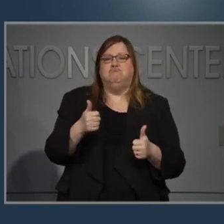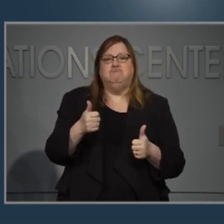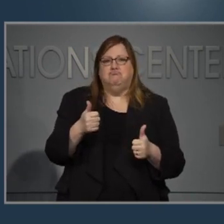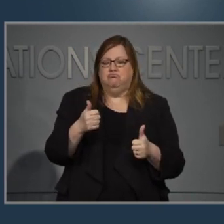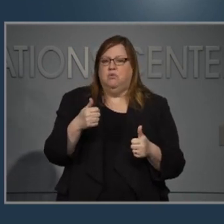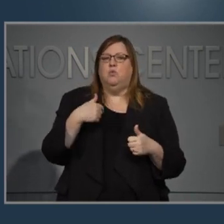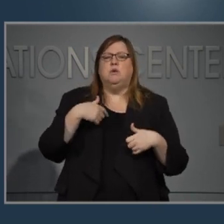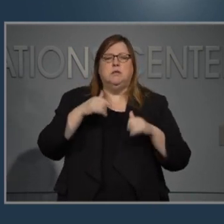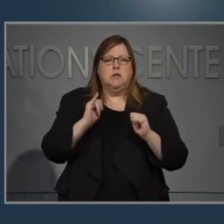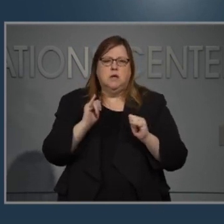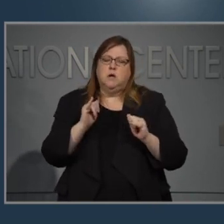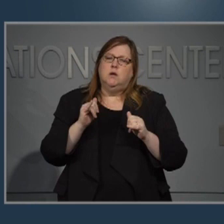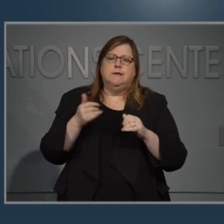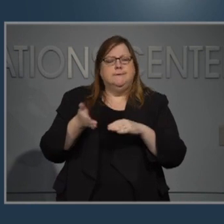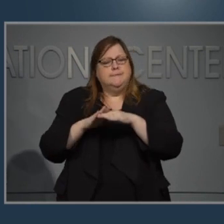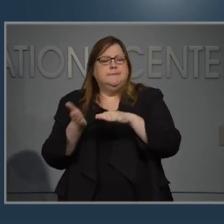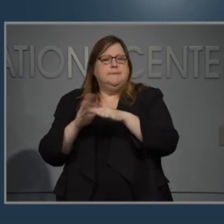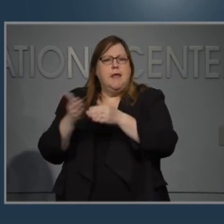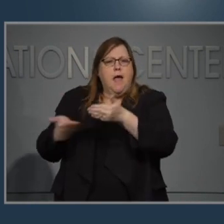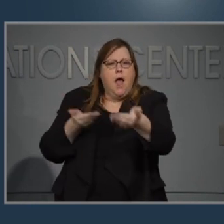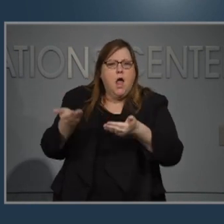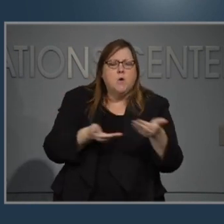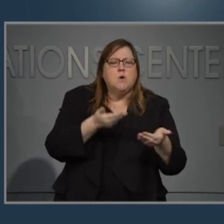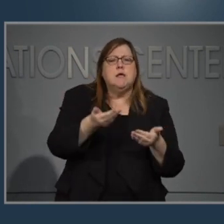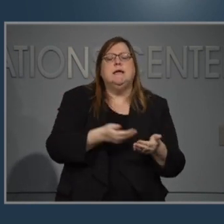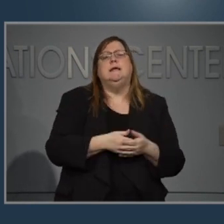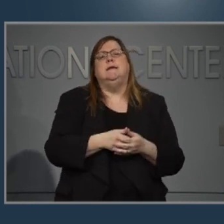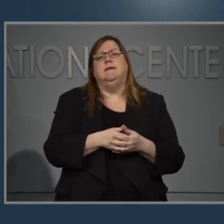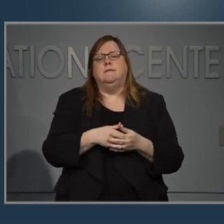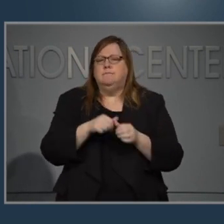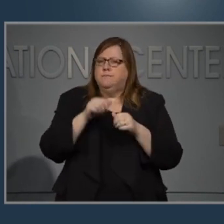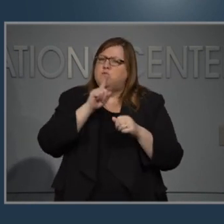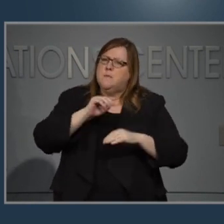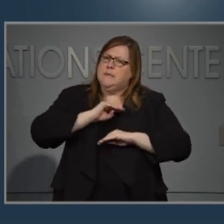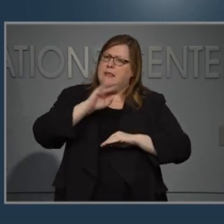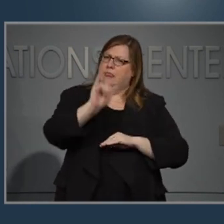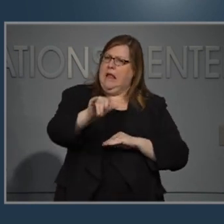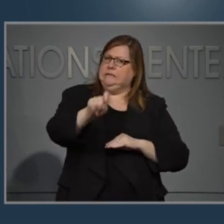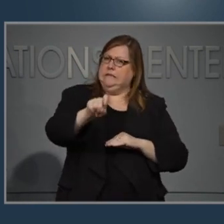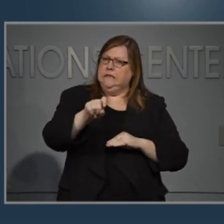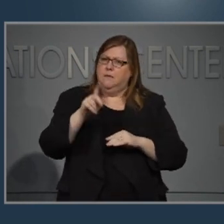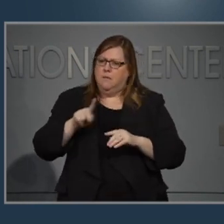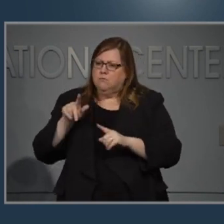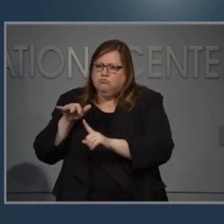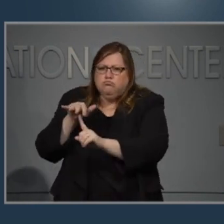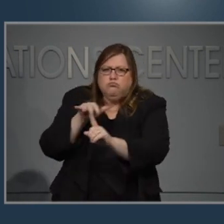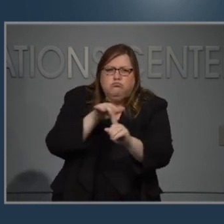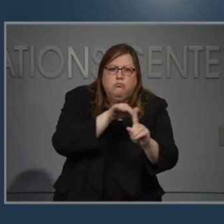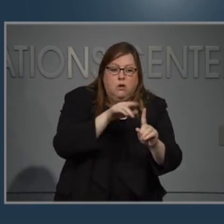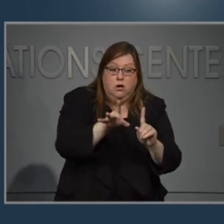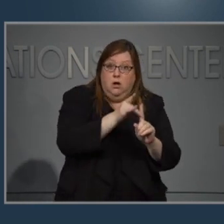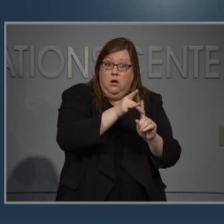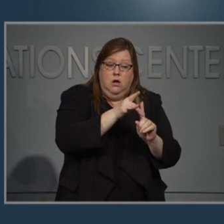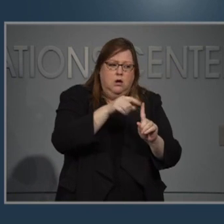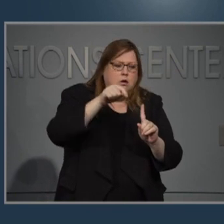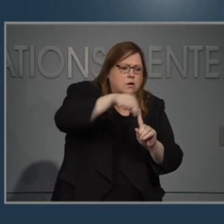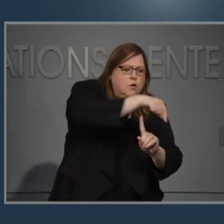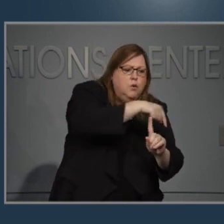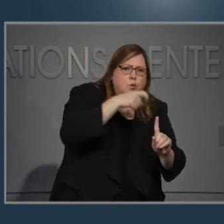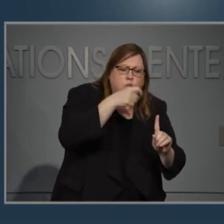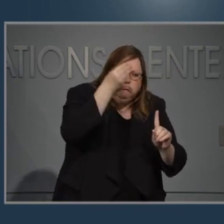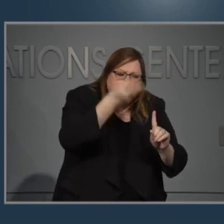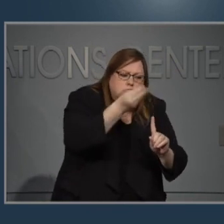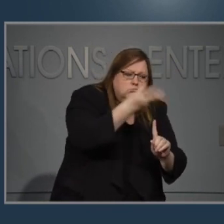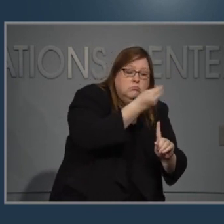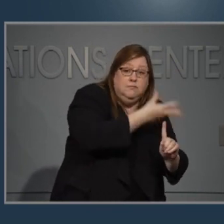health departments and meet their ongoing needs. These community team members reflect the diversity of the communities they serve, and